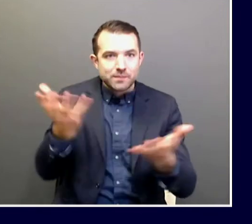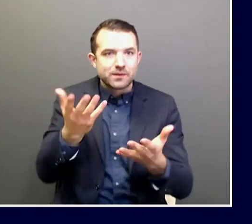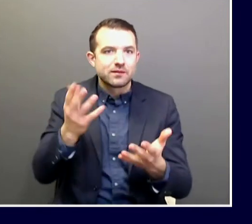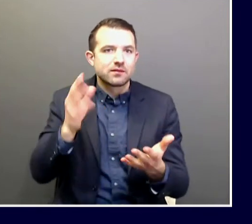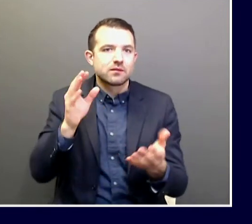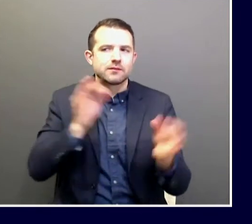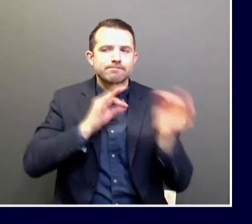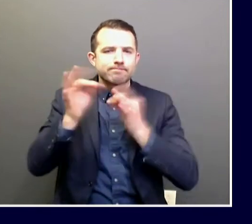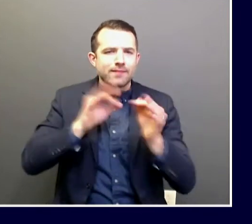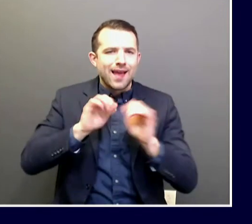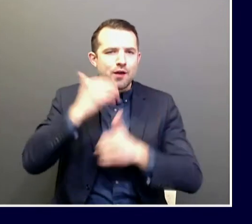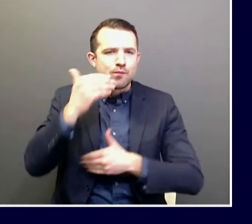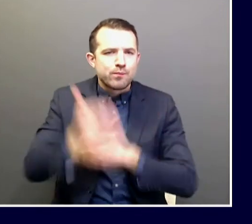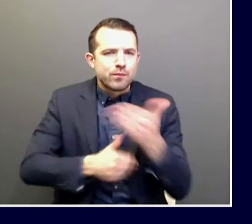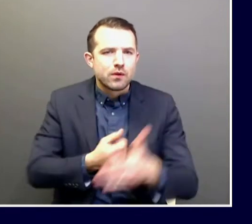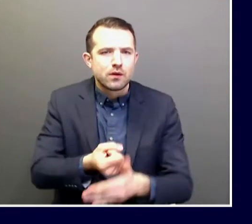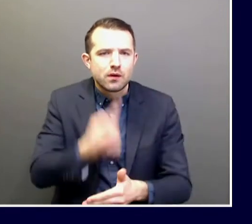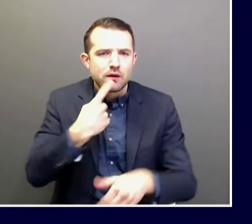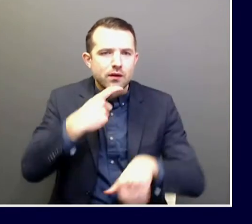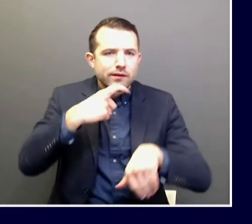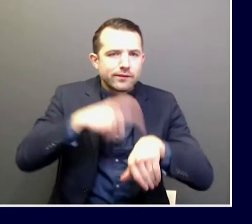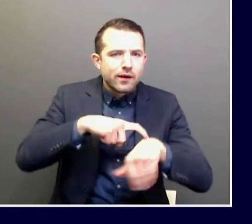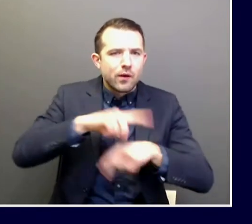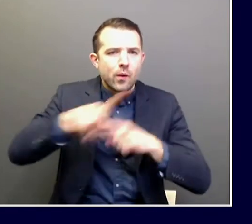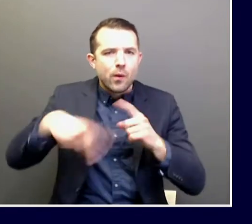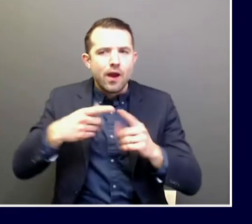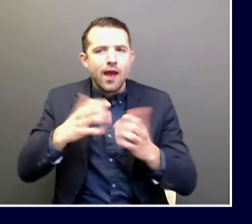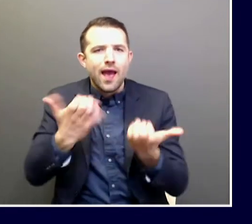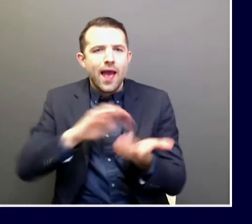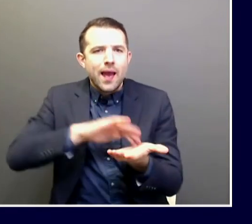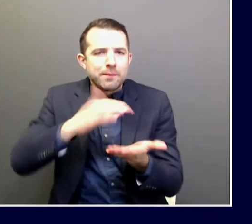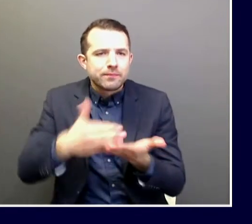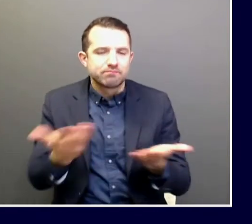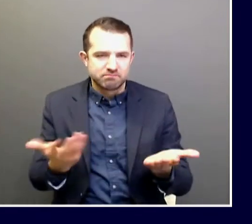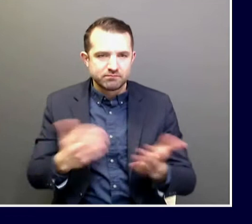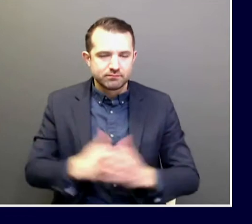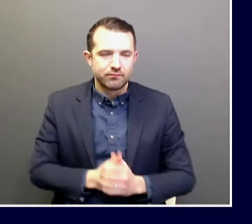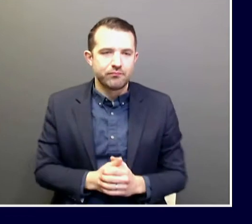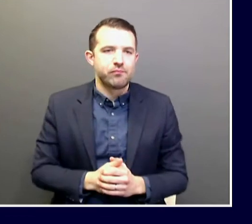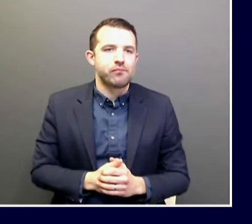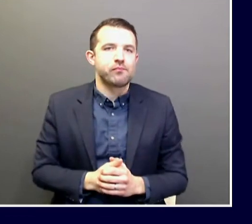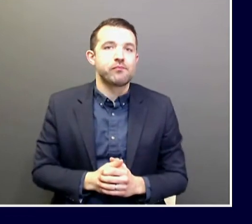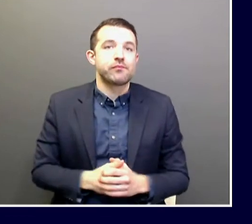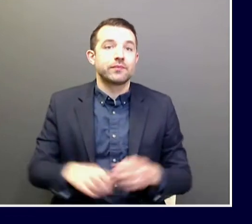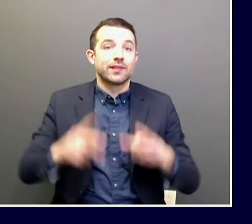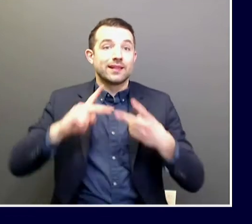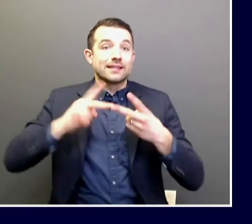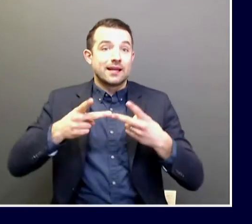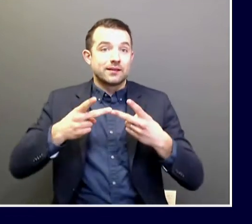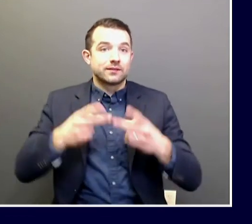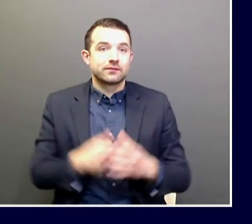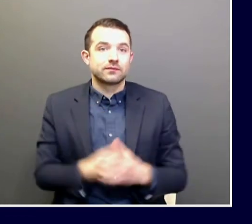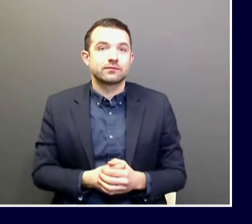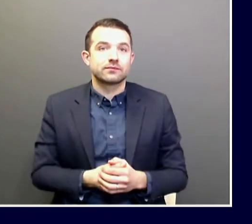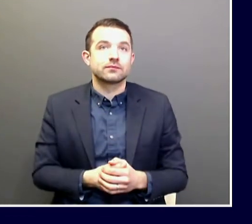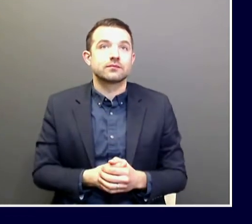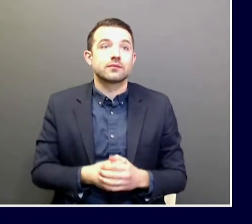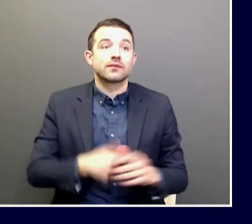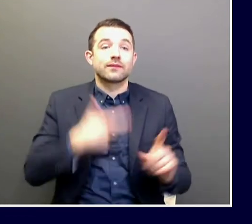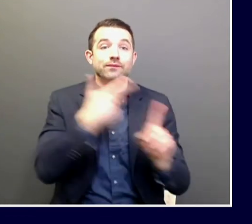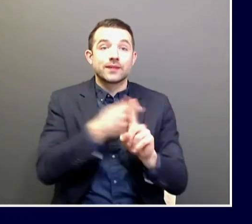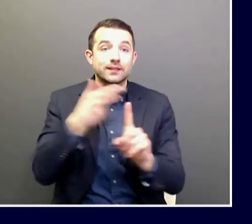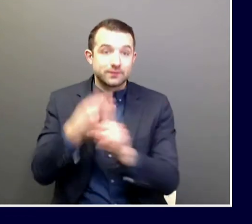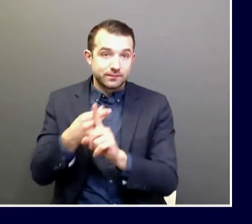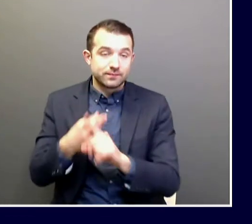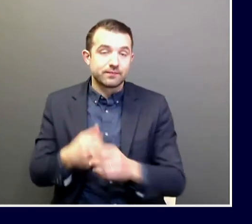My second update is around vaccines and vaccine availability. As I mentioned last week, the Augusta